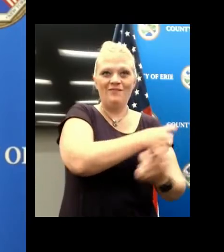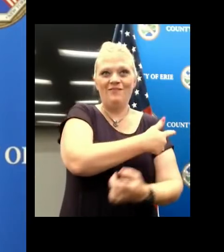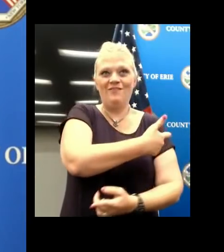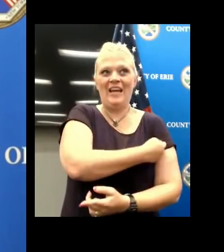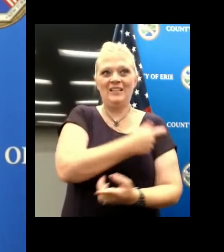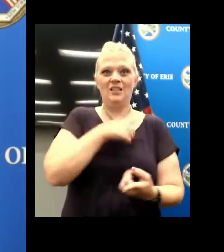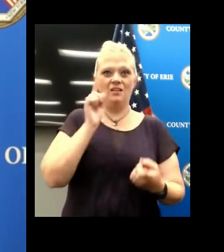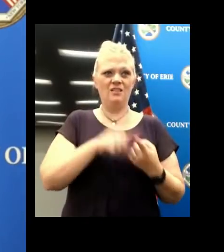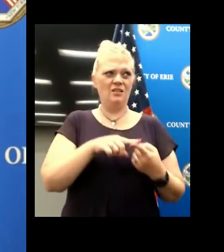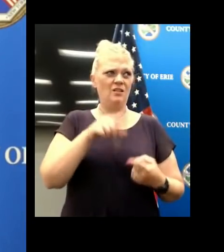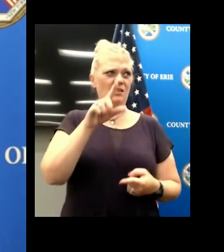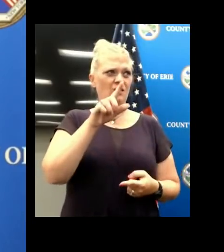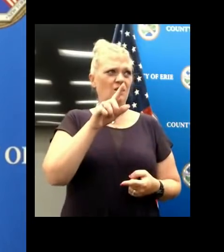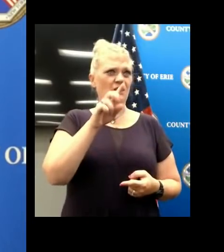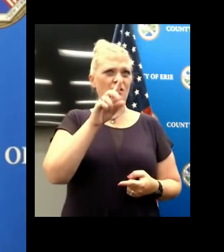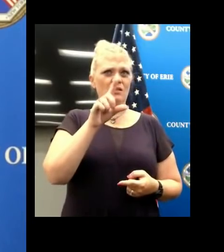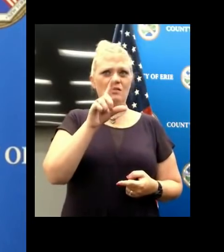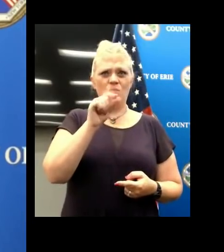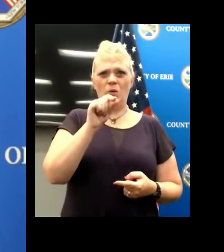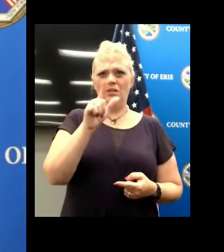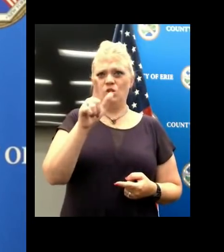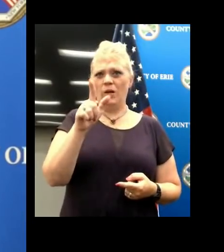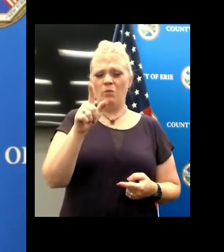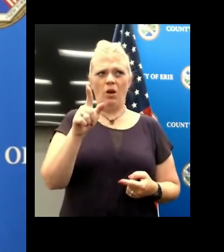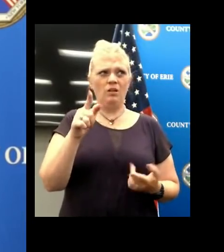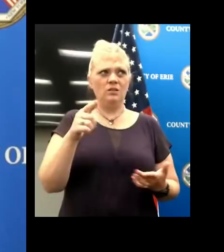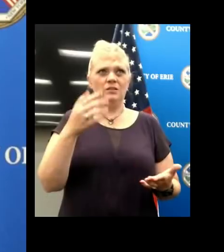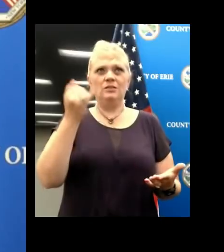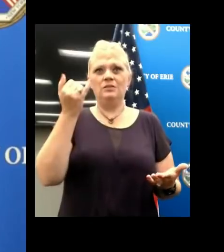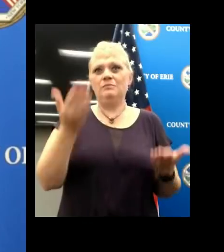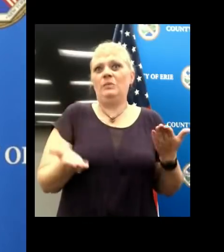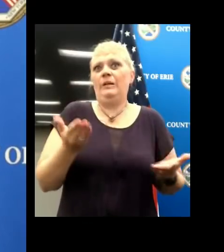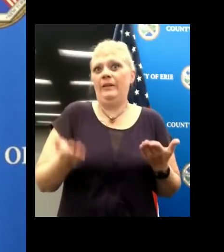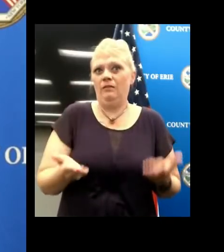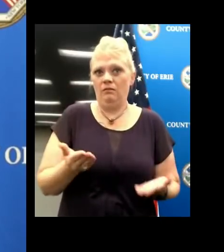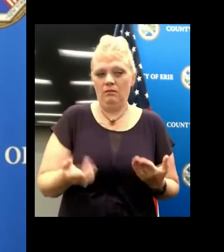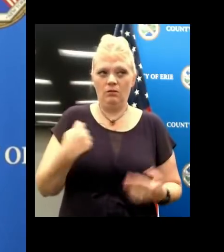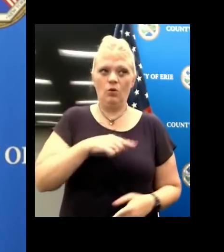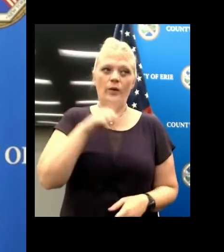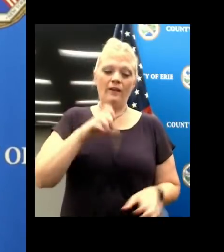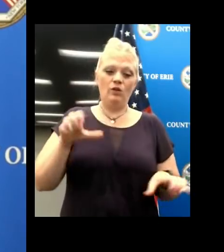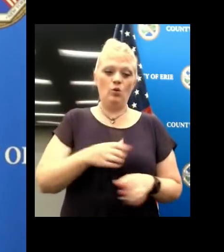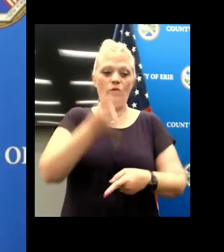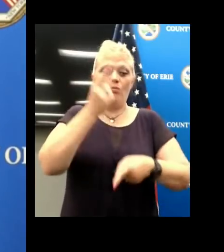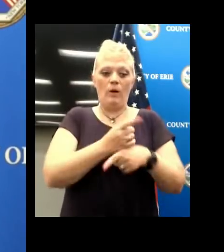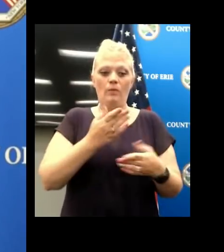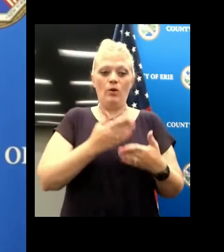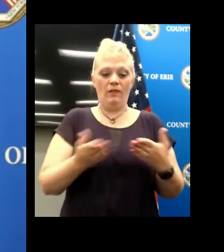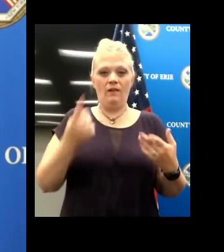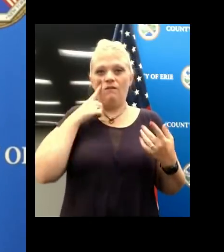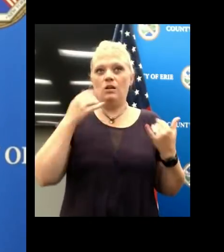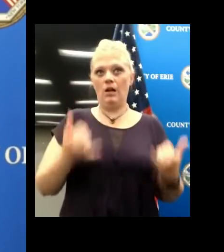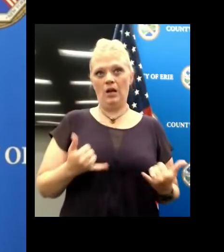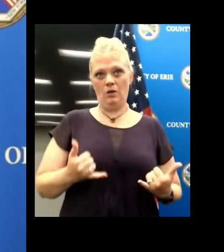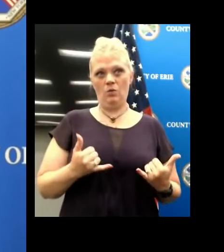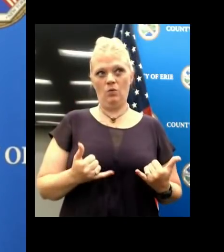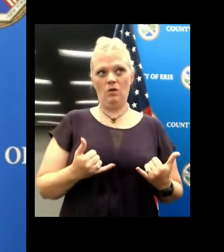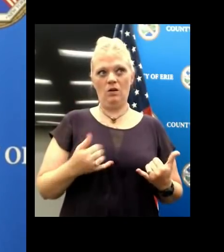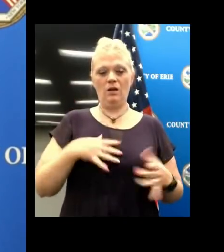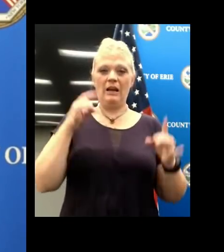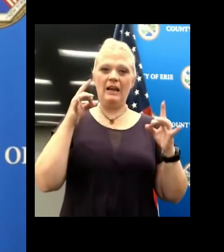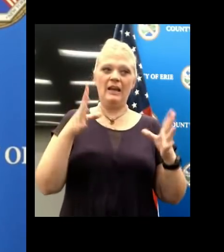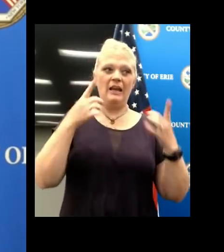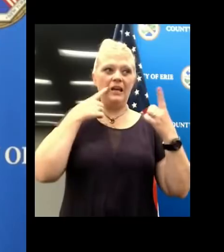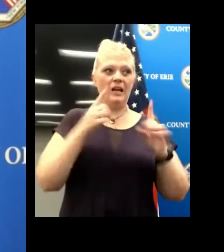until 2021 late, if that. So we need to do the proper things in the meantime. I hate